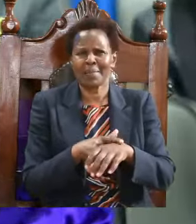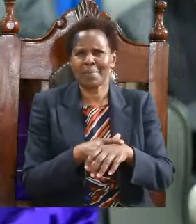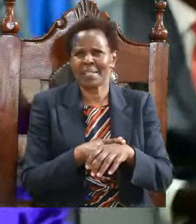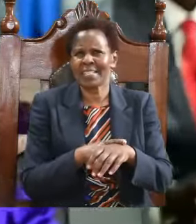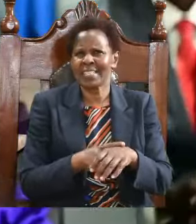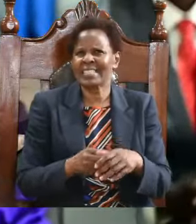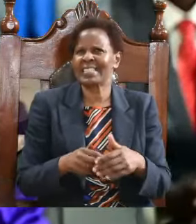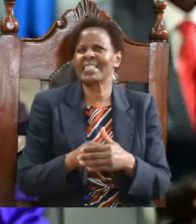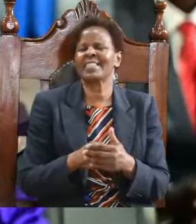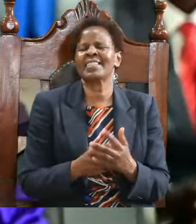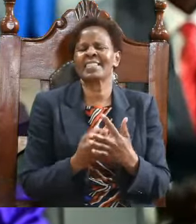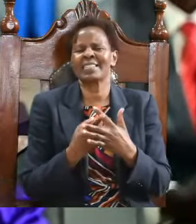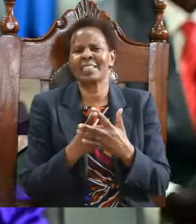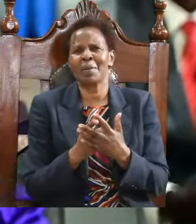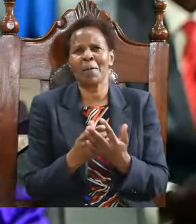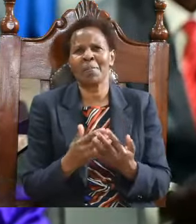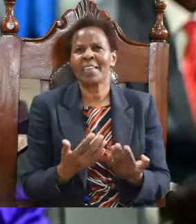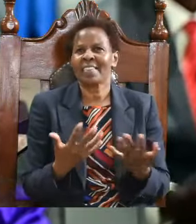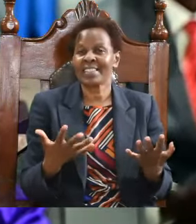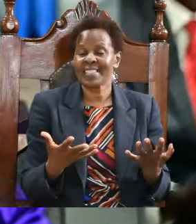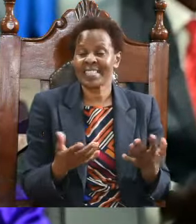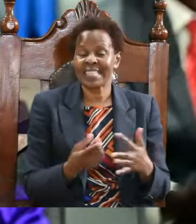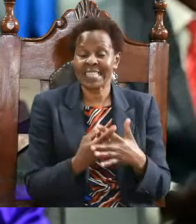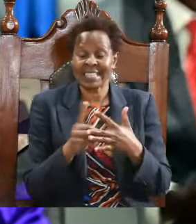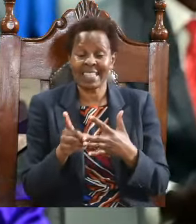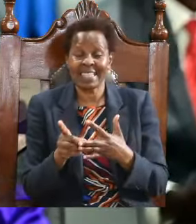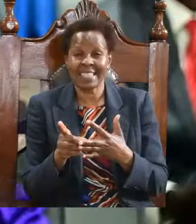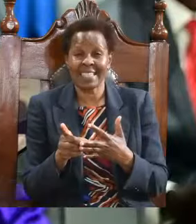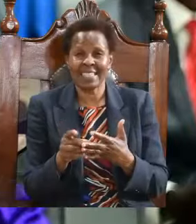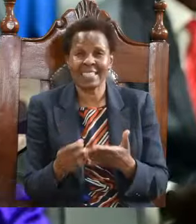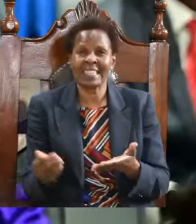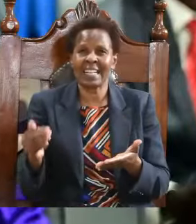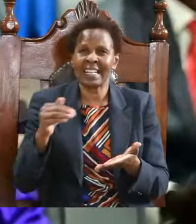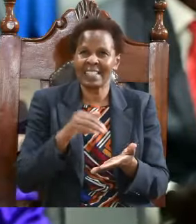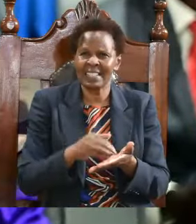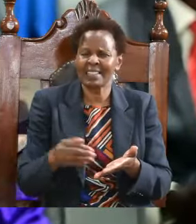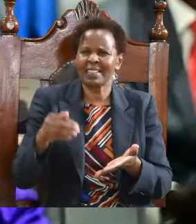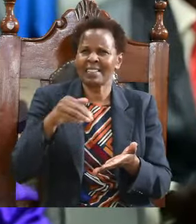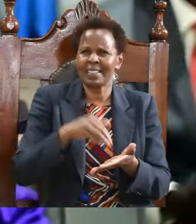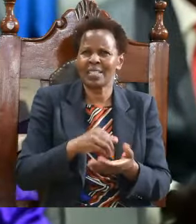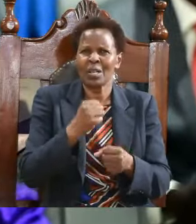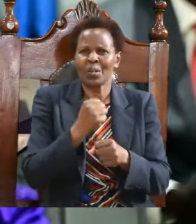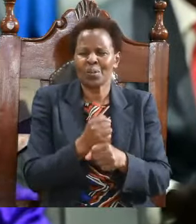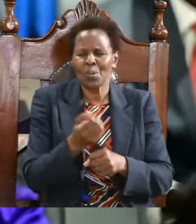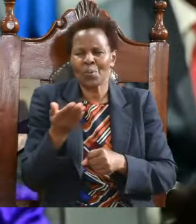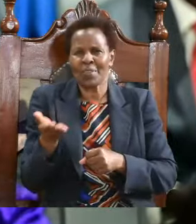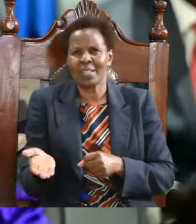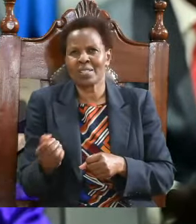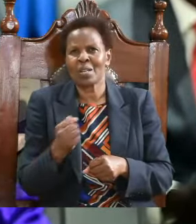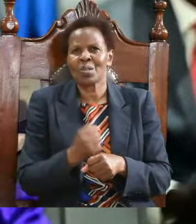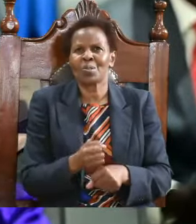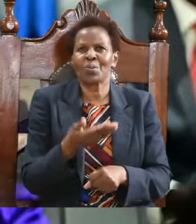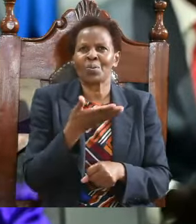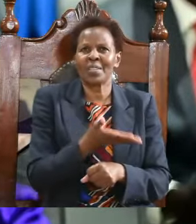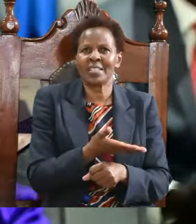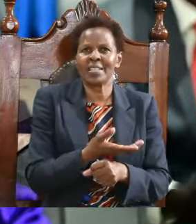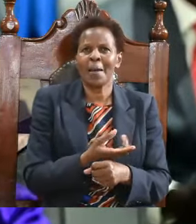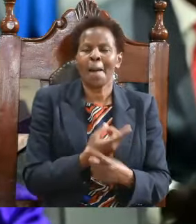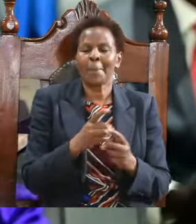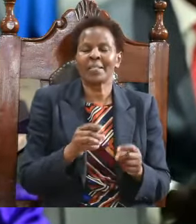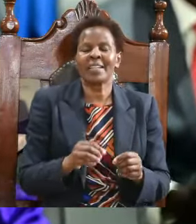He launched this in 2022. He has repeated it again. And nothing has gone on.